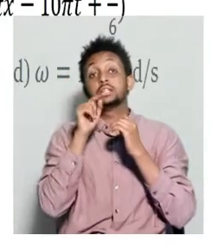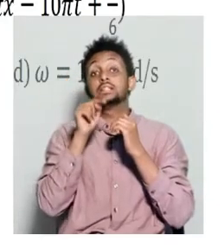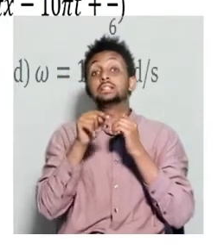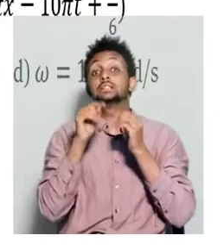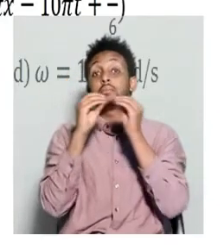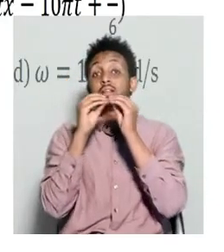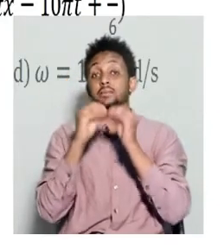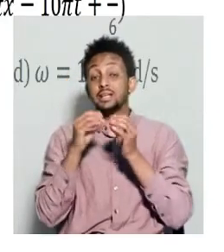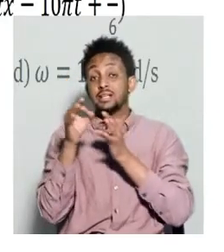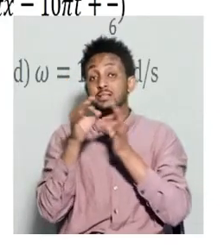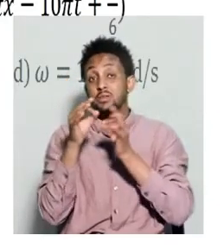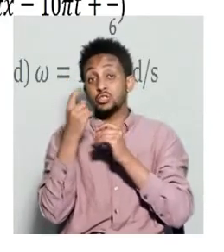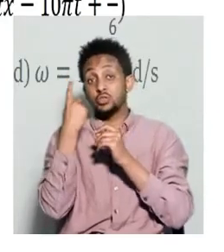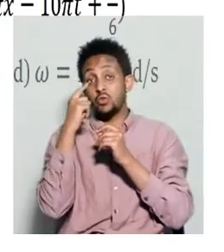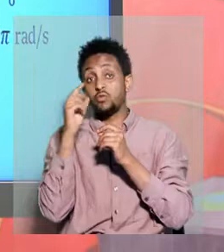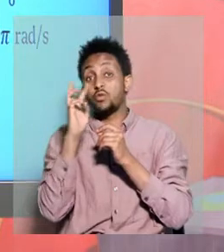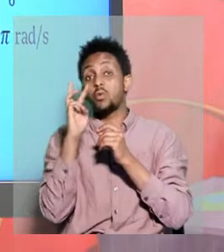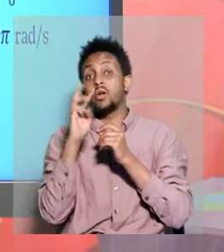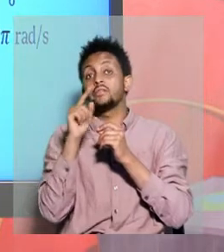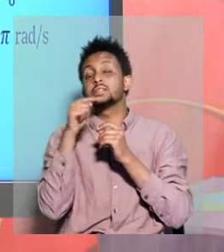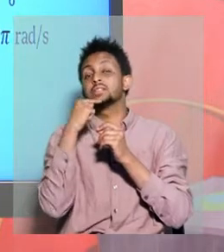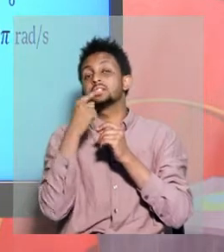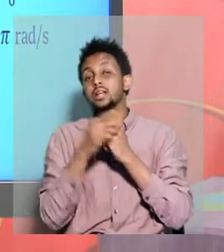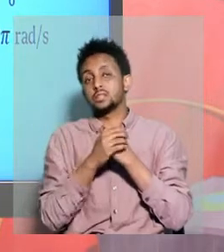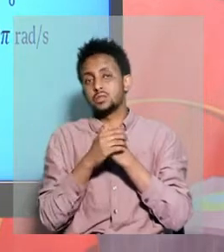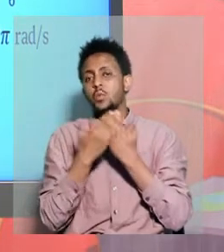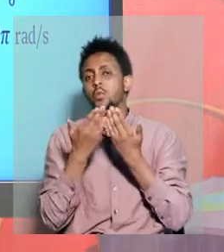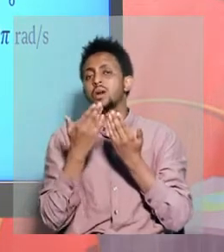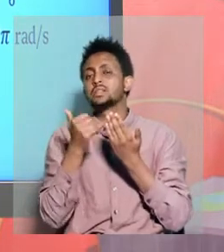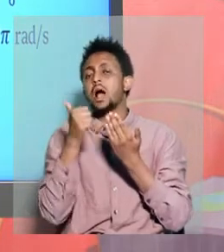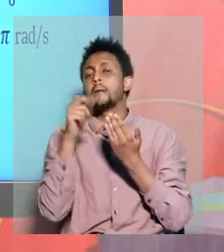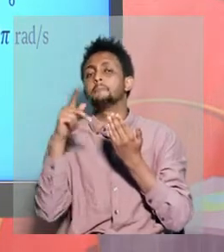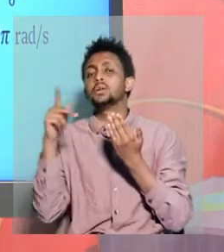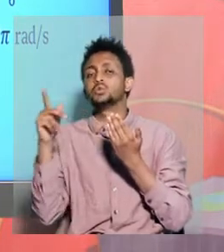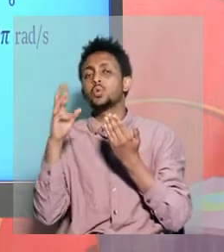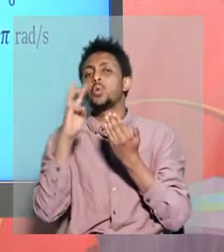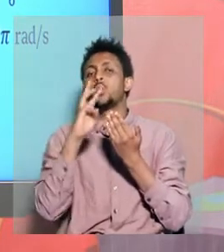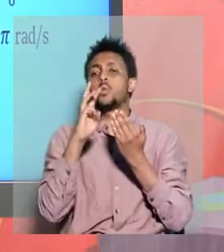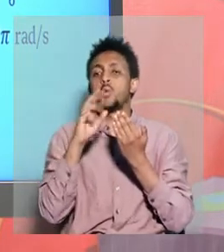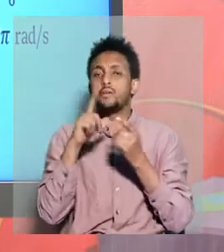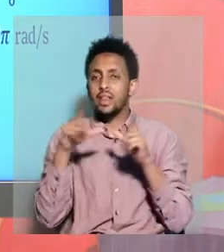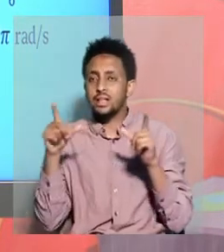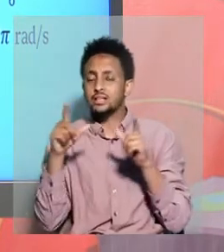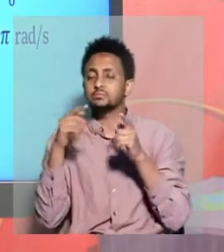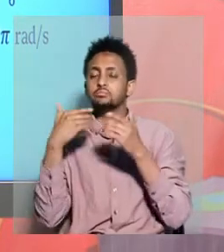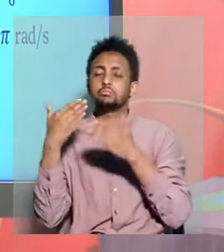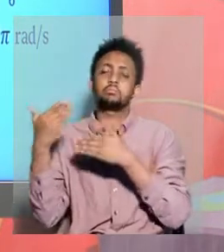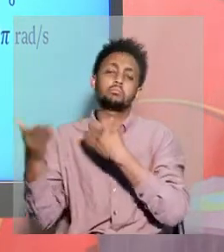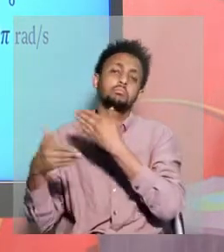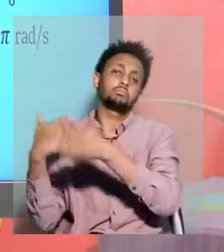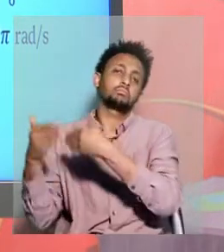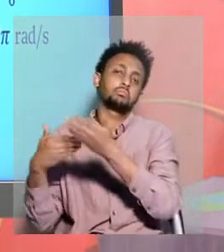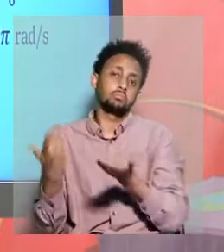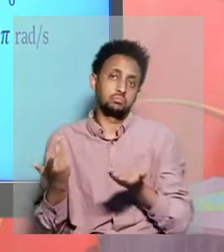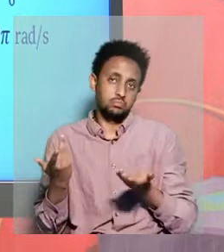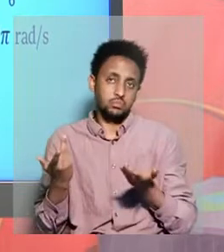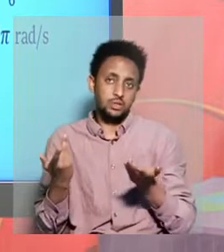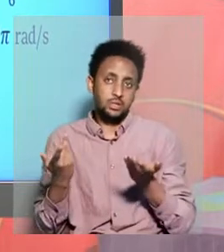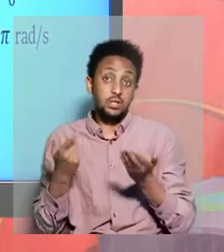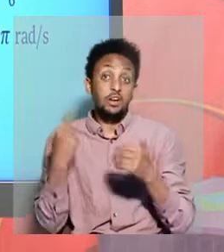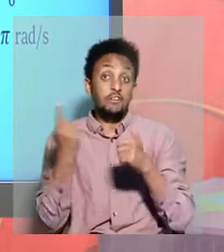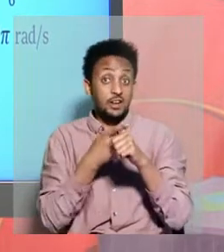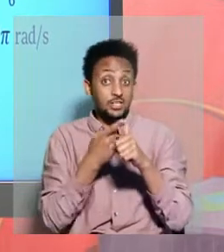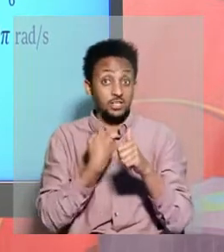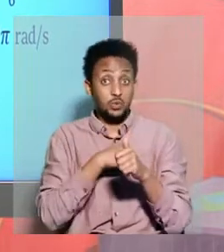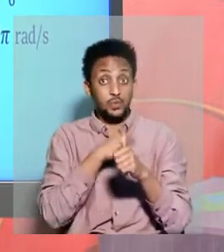this mathematical expression of the wave, it said that what is the amplitude, wave number, wavelength, and so on. So